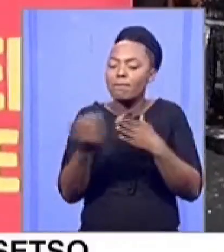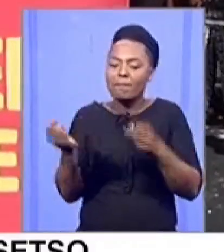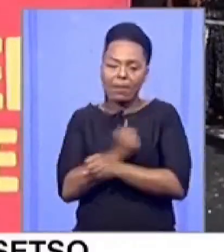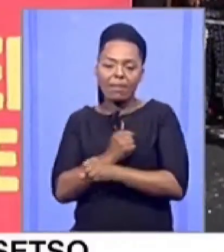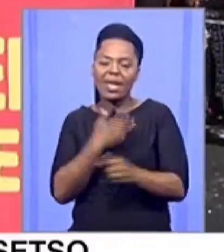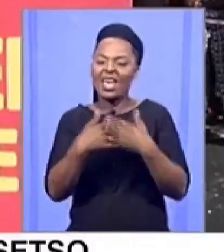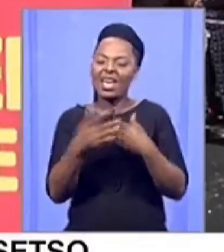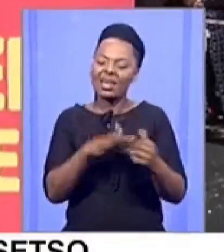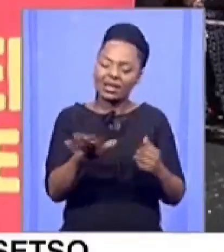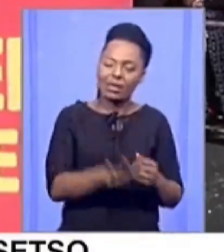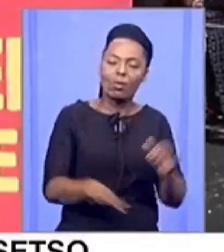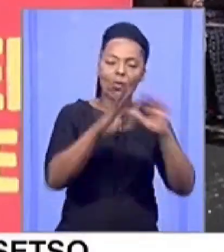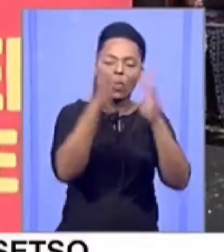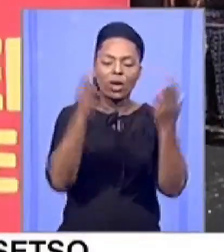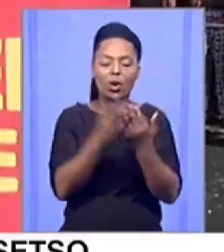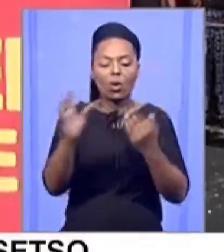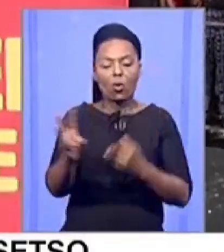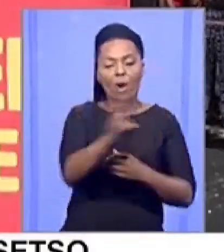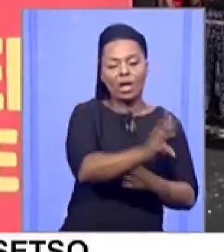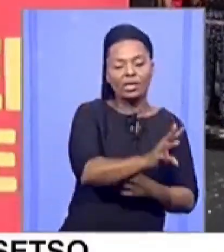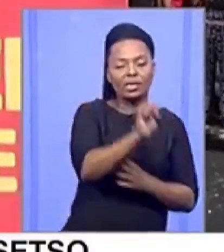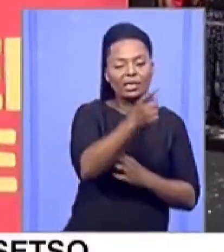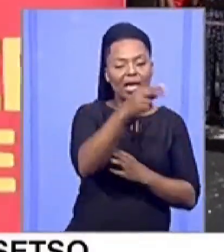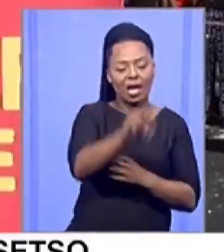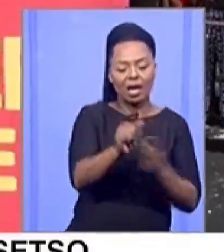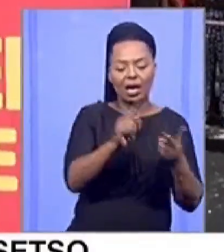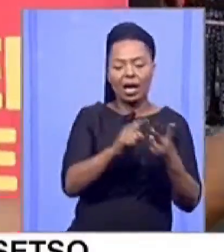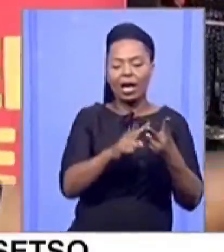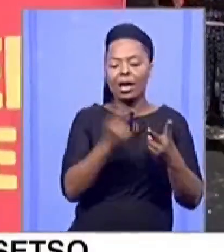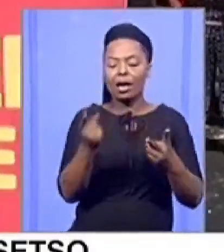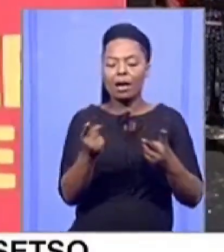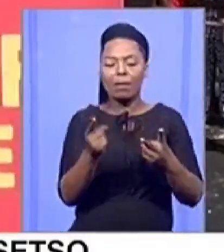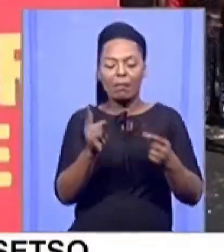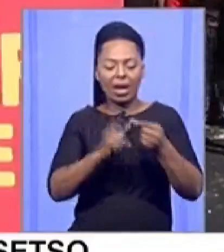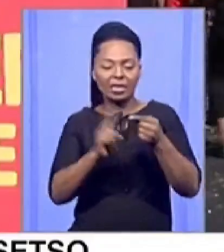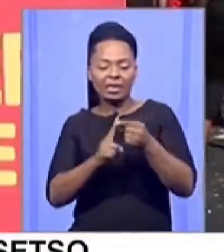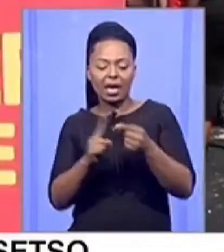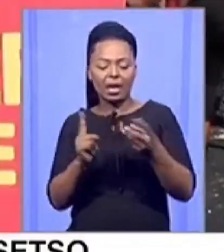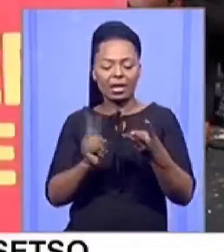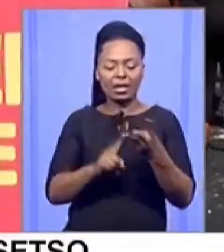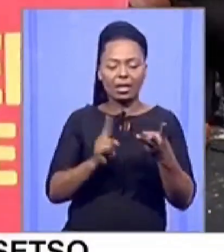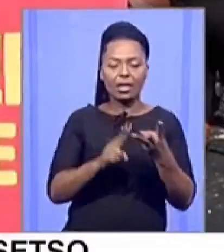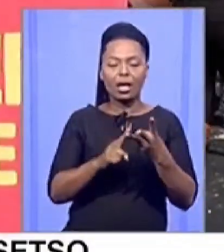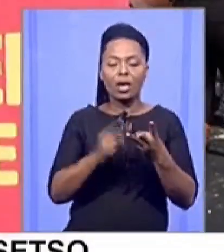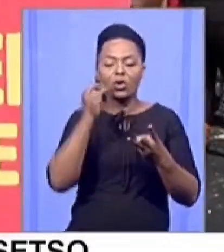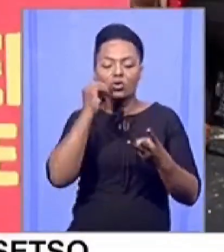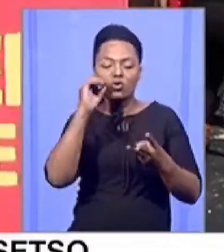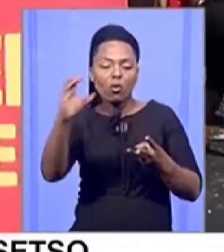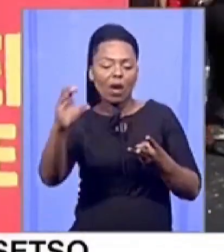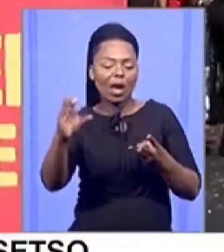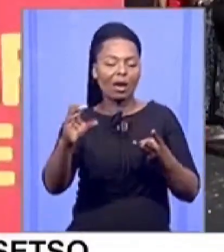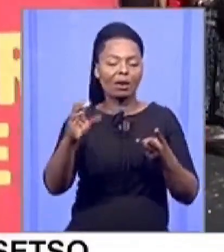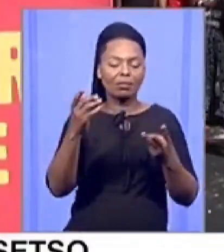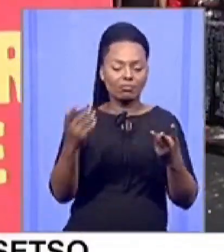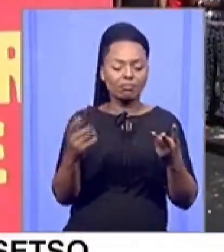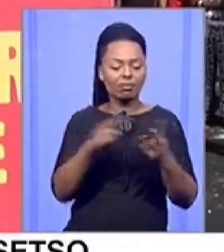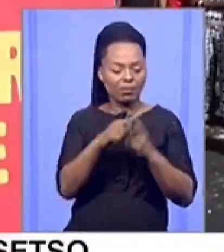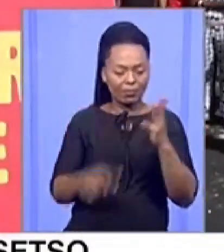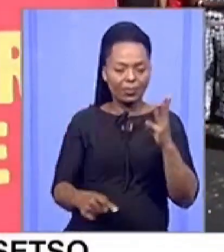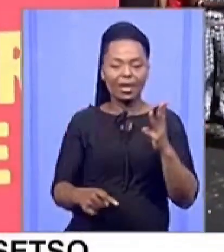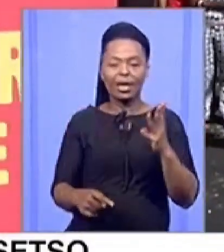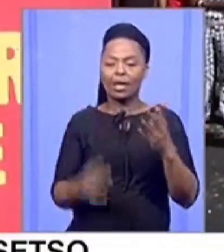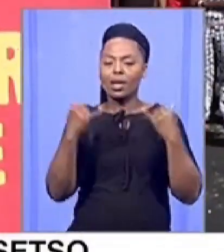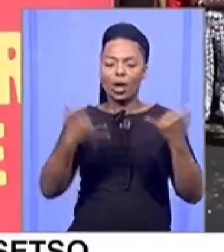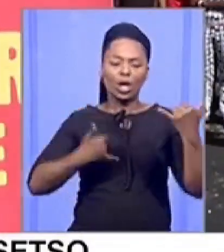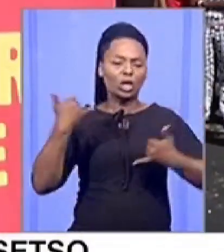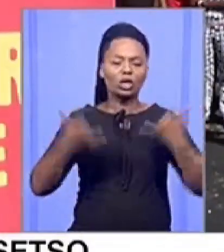world, be it in Western Sahara, be it in Palestine, be it in Cuba under the illegal embargo, for as long as they